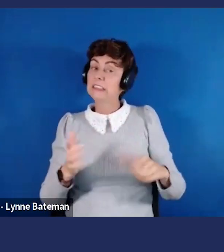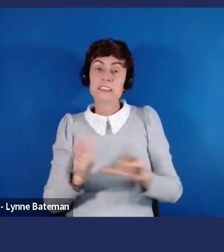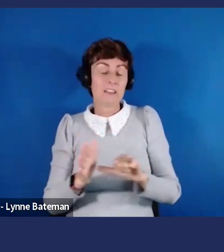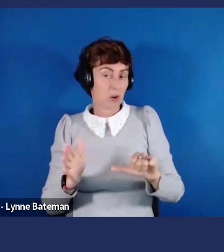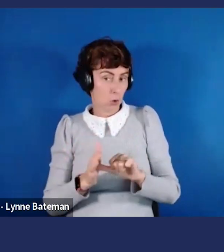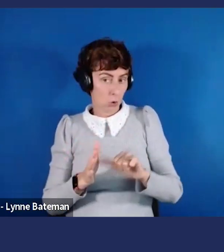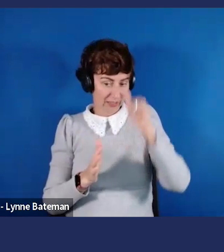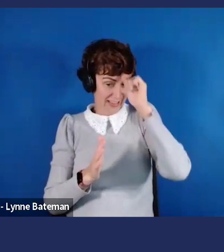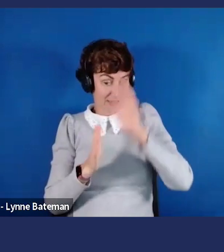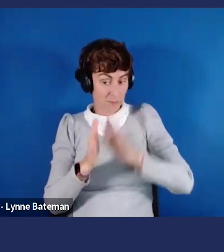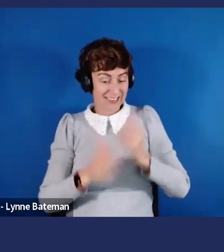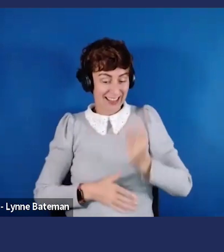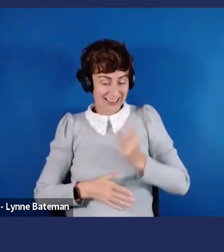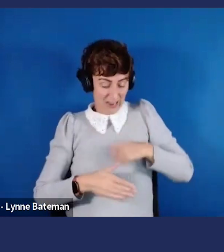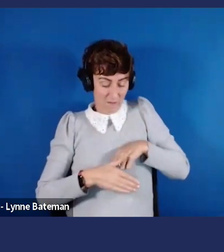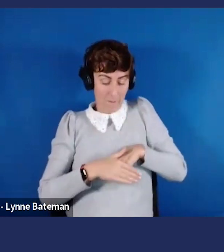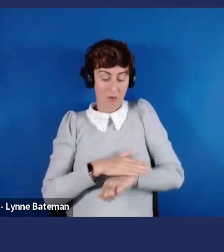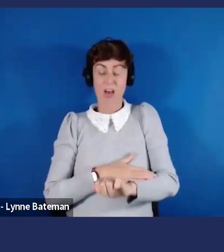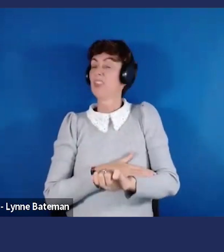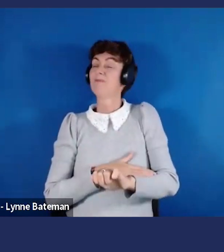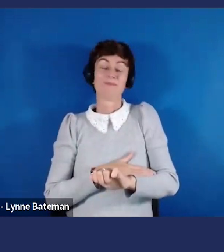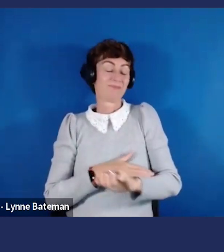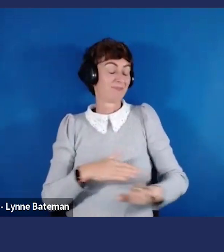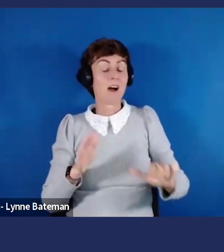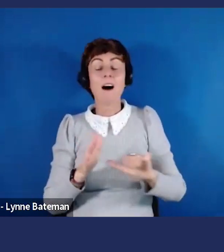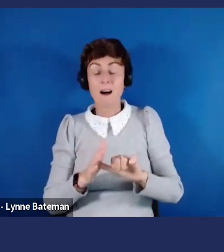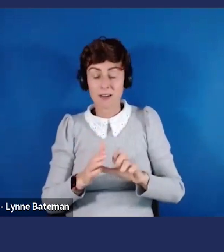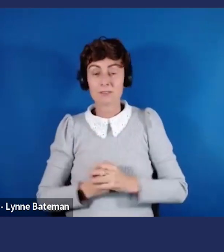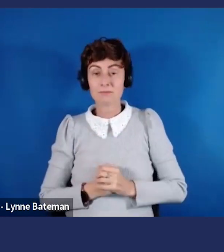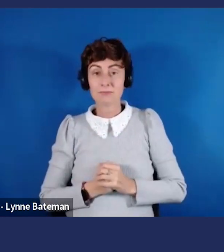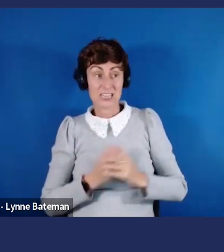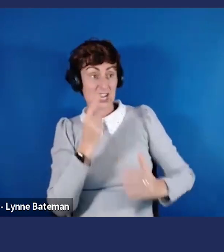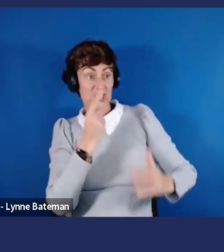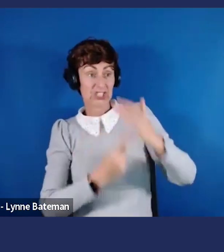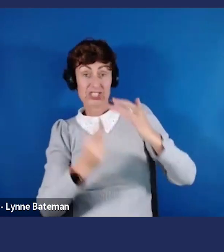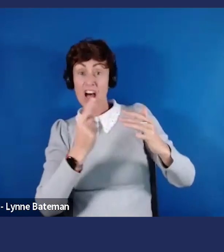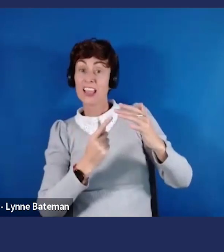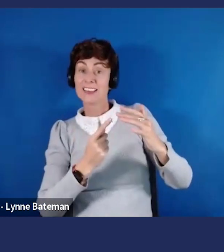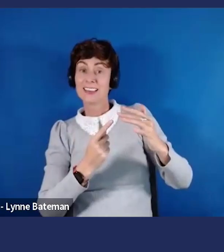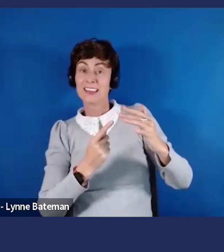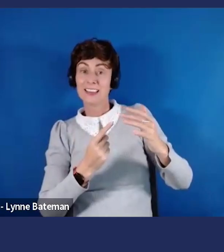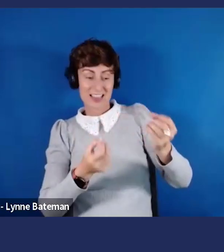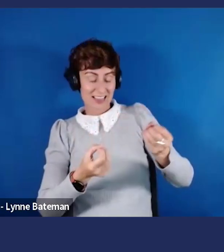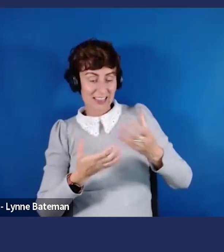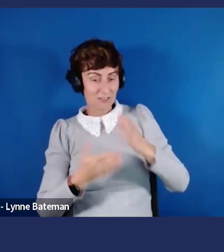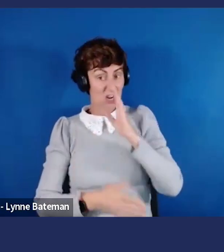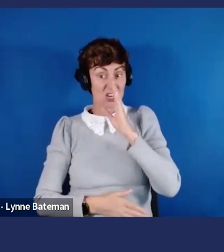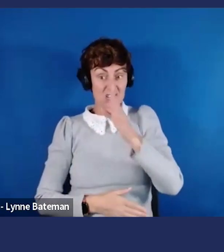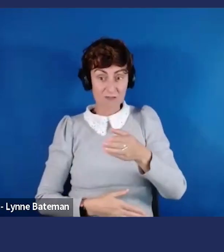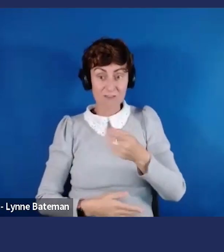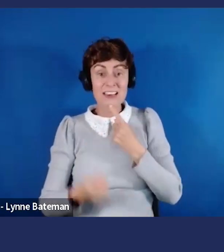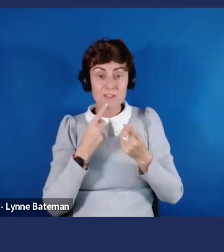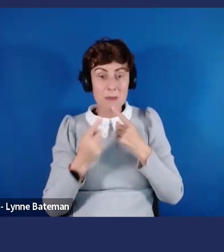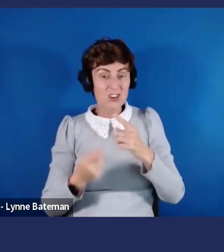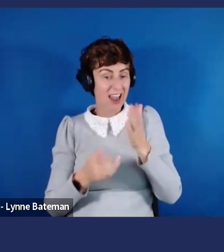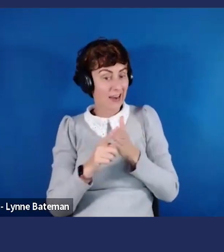the experience of giving birth has been hard. Society gives us direct and indirect messages about